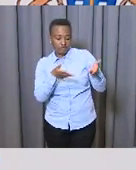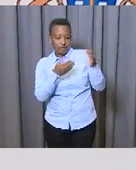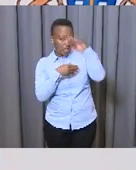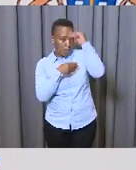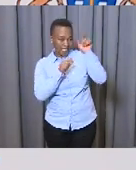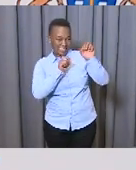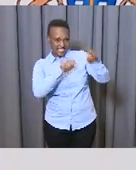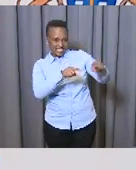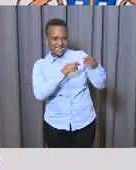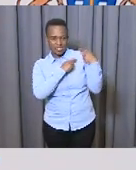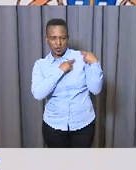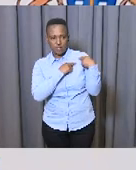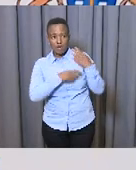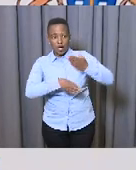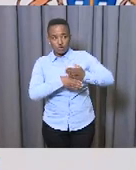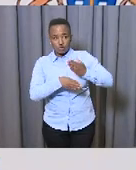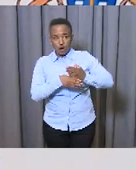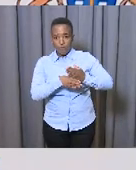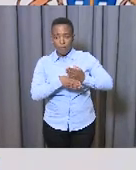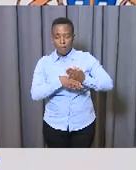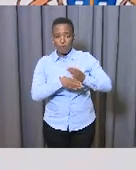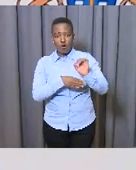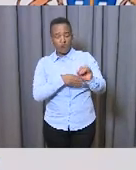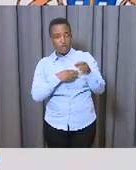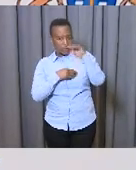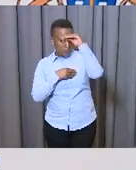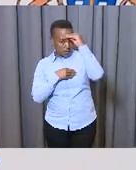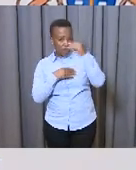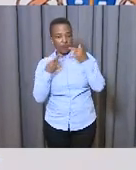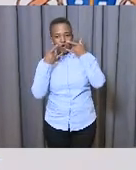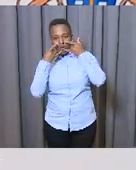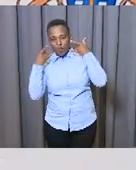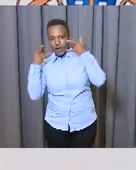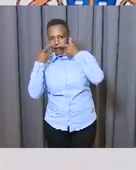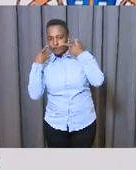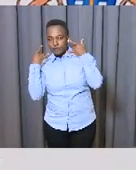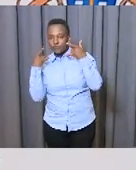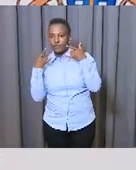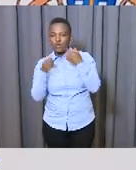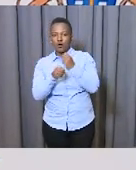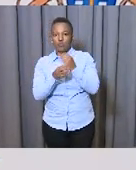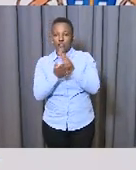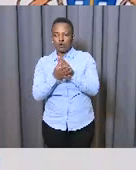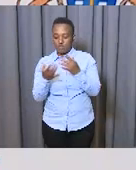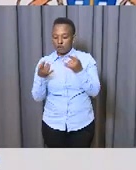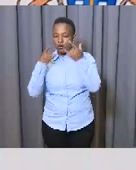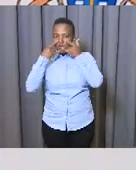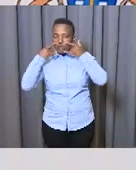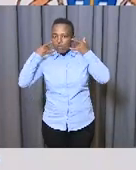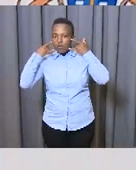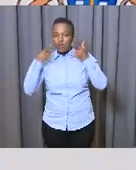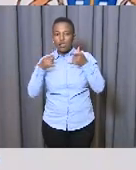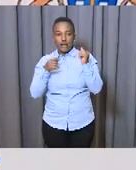of the police to ensure that we wear masks. And I must emphasize, wear masks properly. Yesterday, I